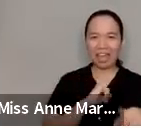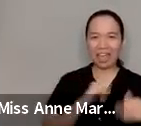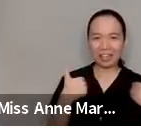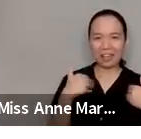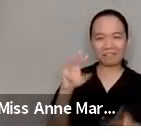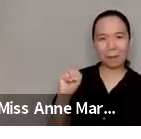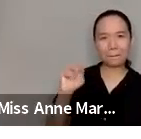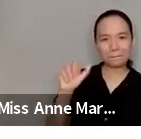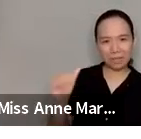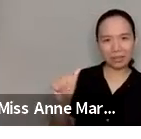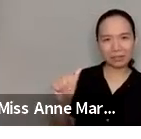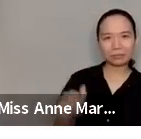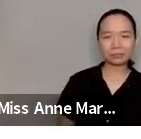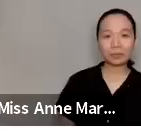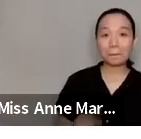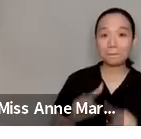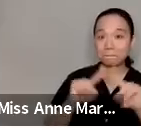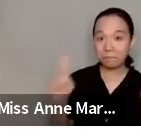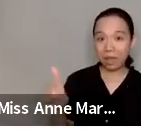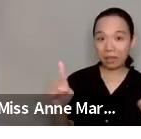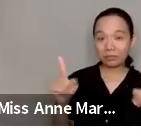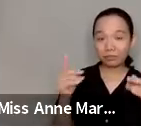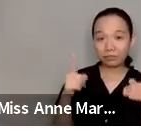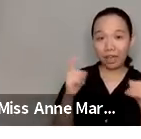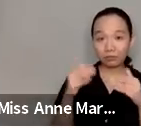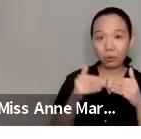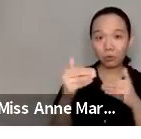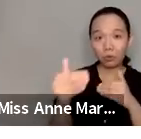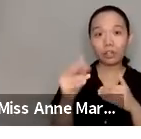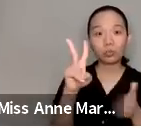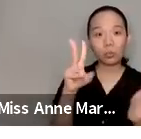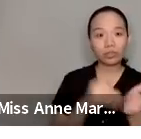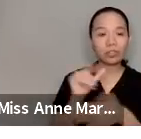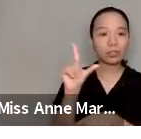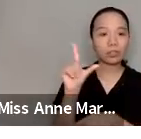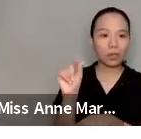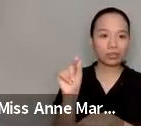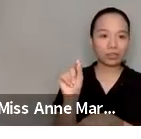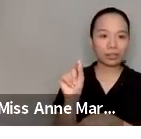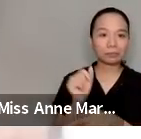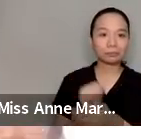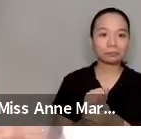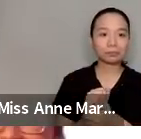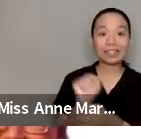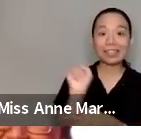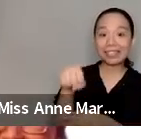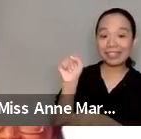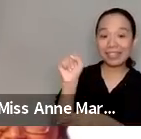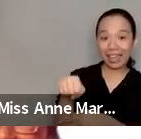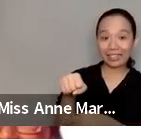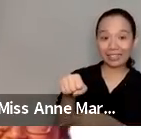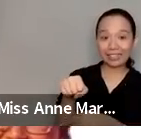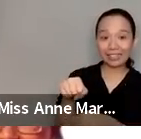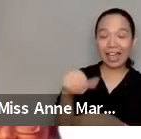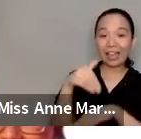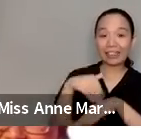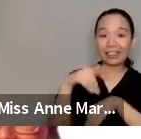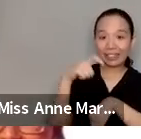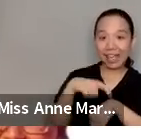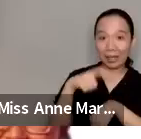eh. But fast forward to 2020, yes, at the time